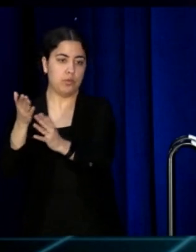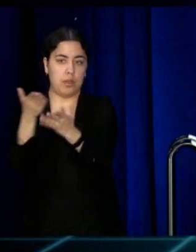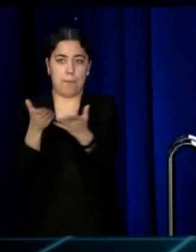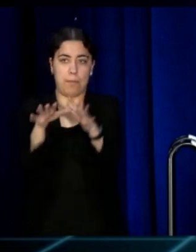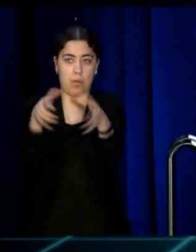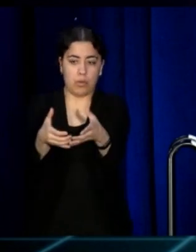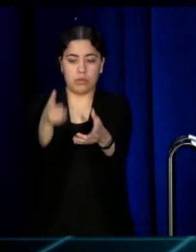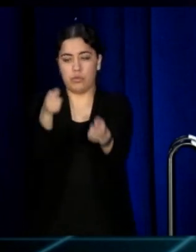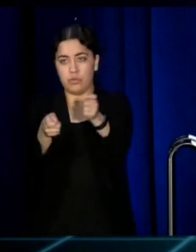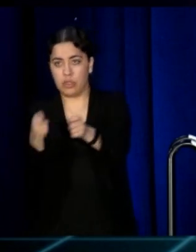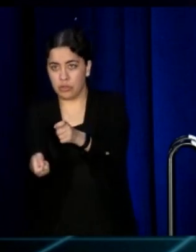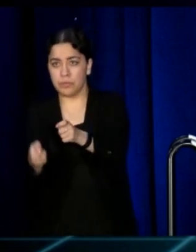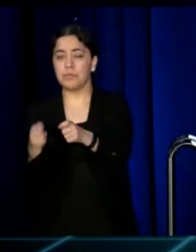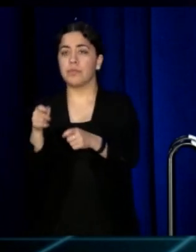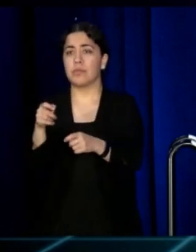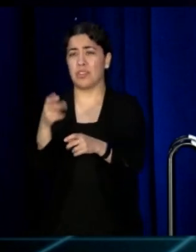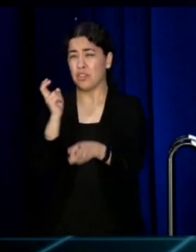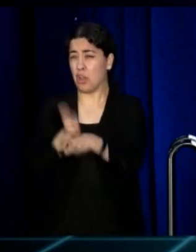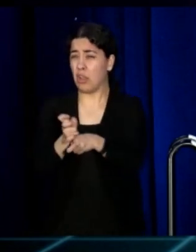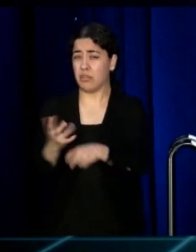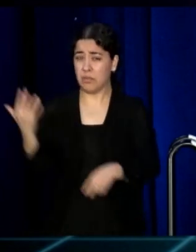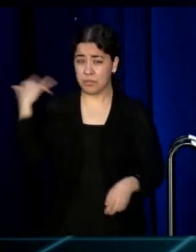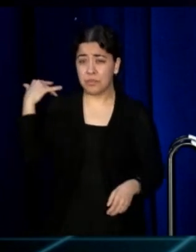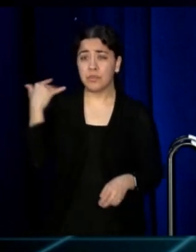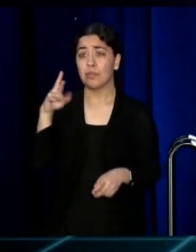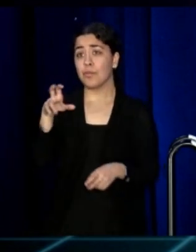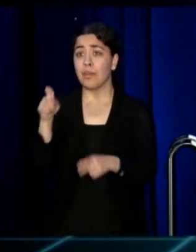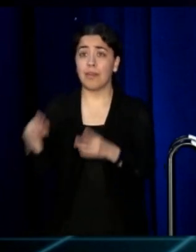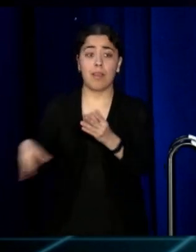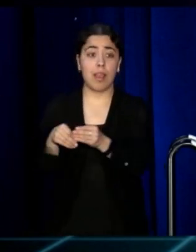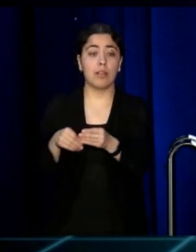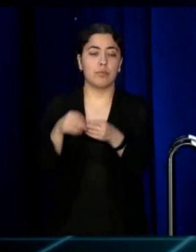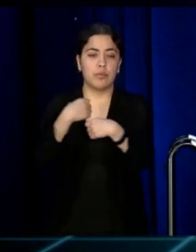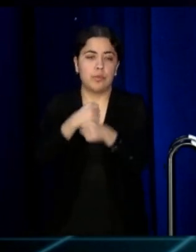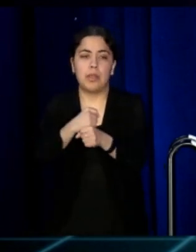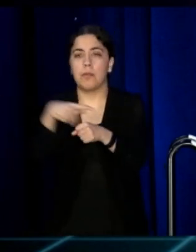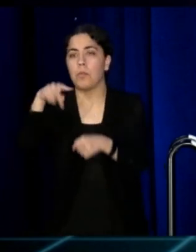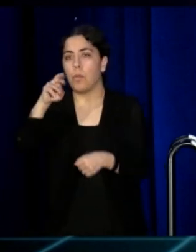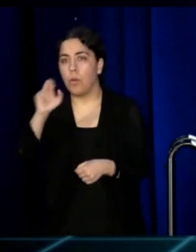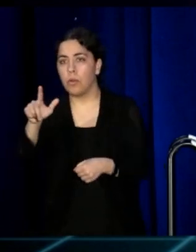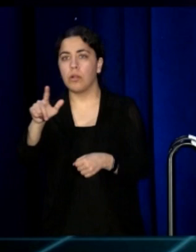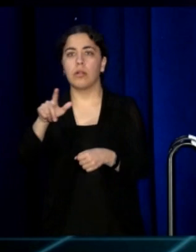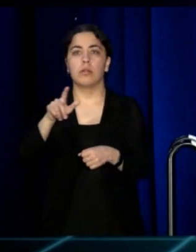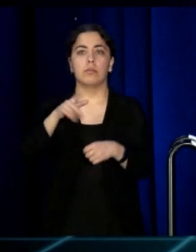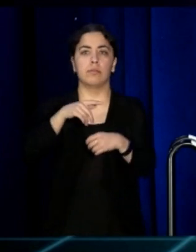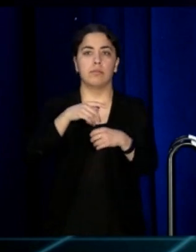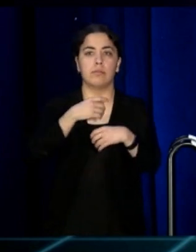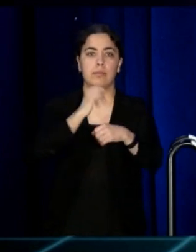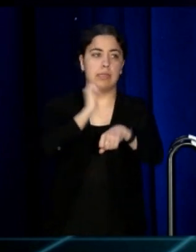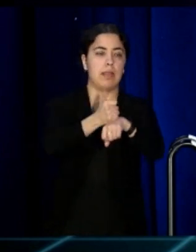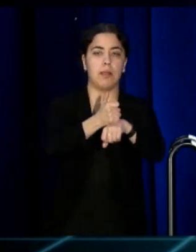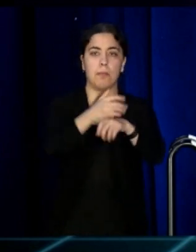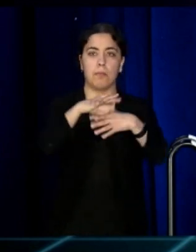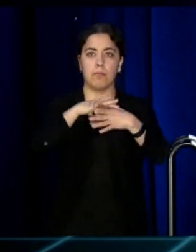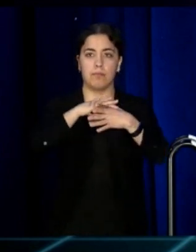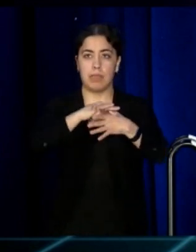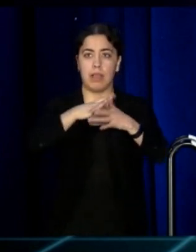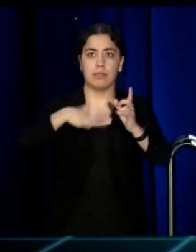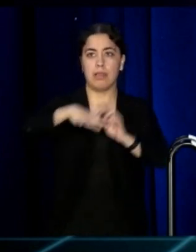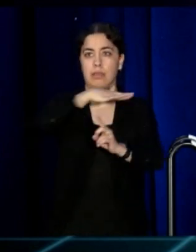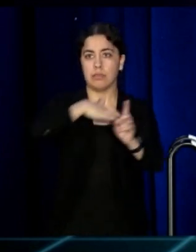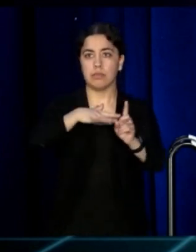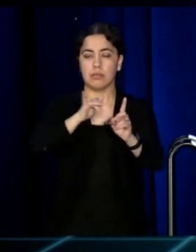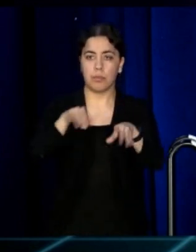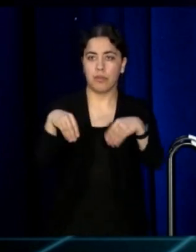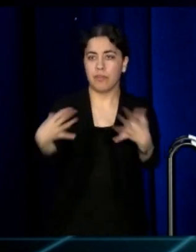ago. React added things like create portal and context that give us these incredible APIs